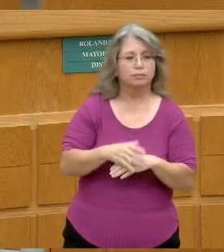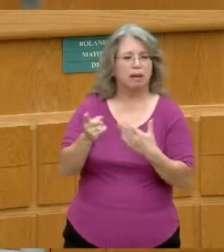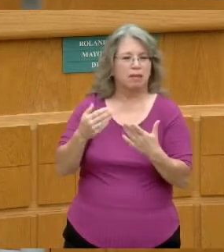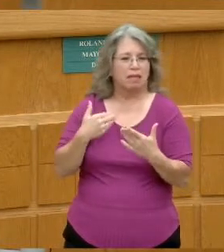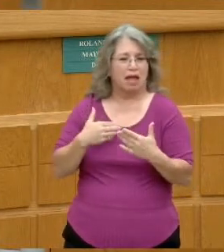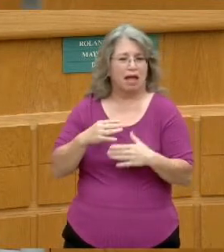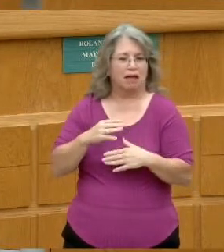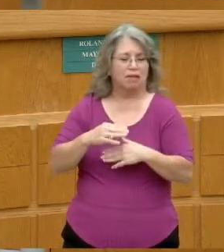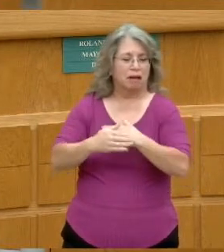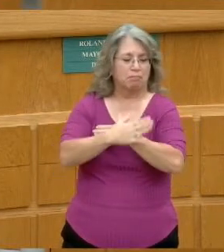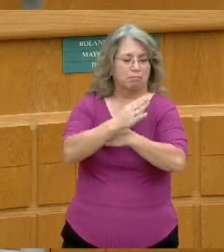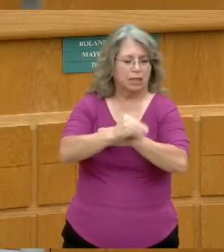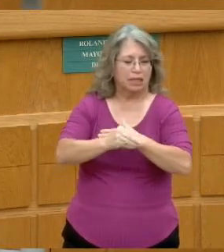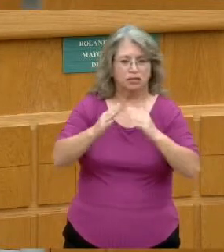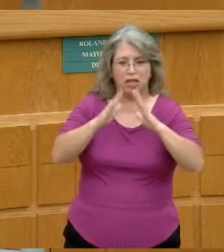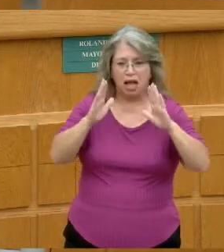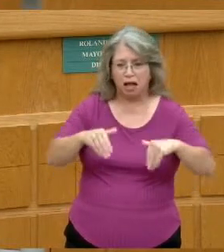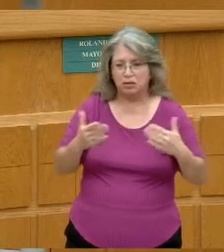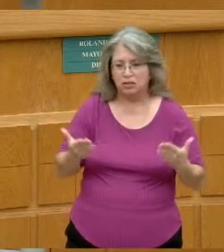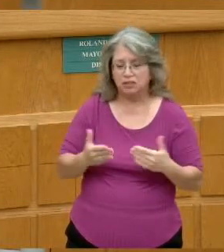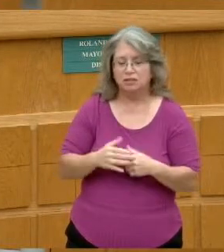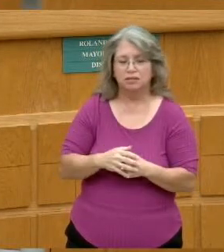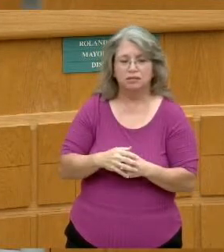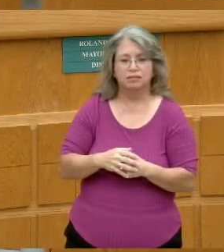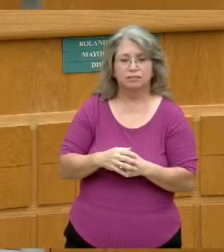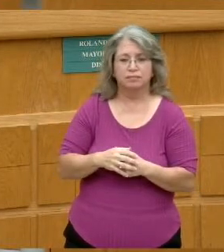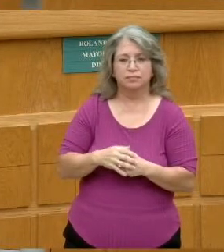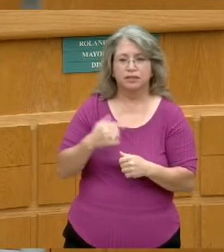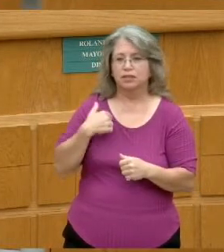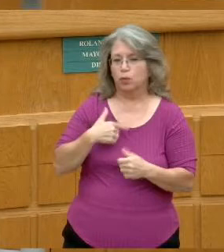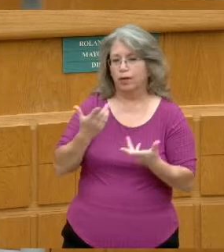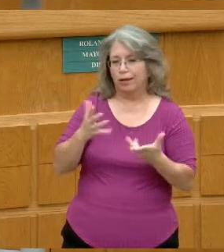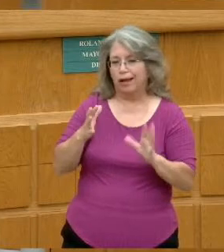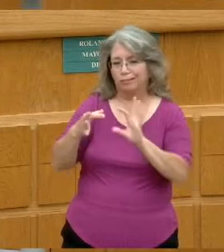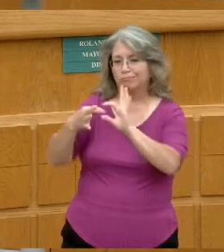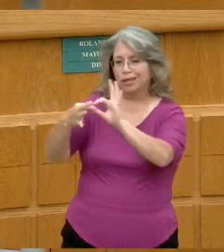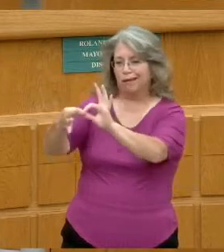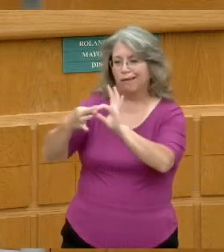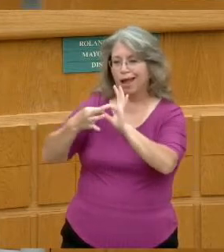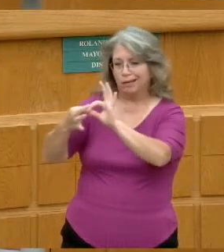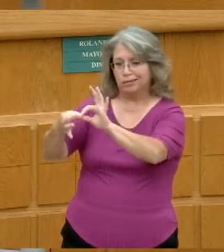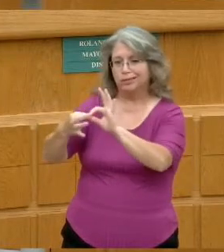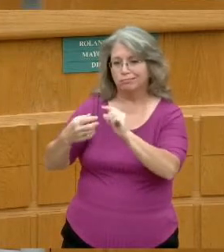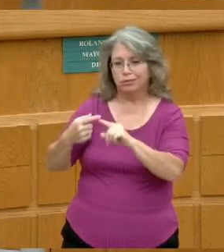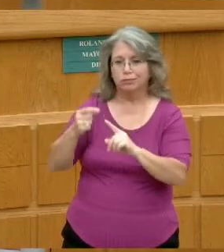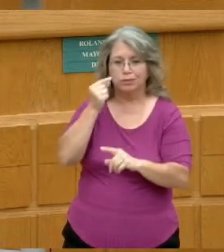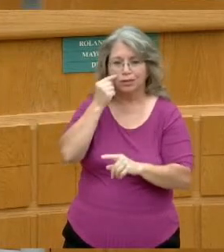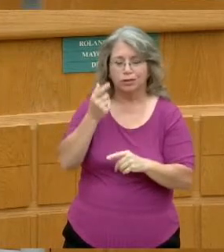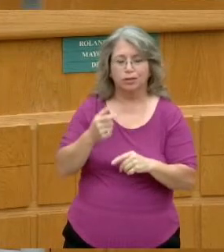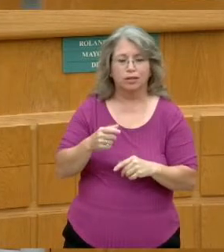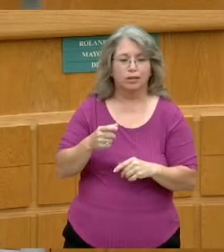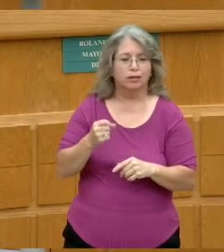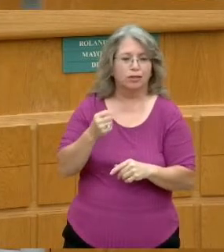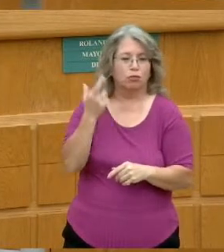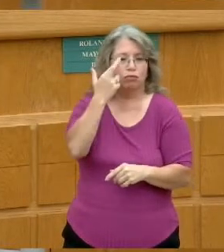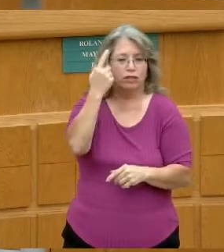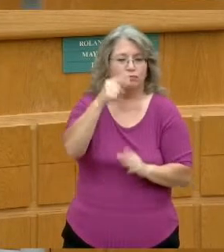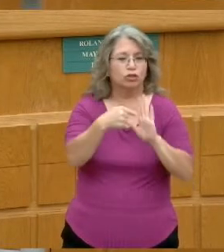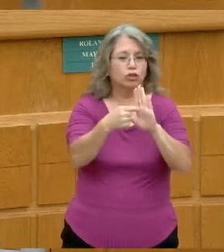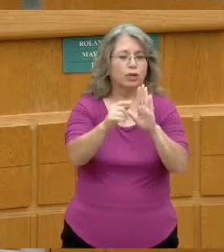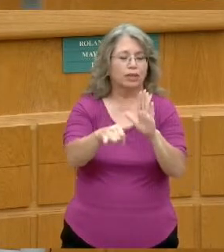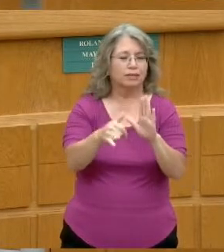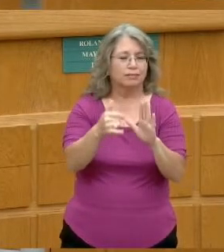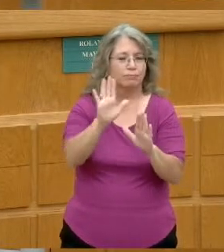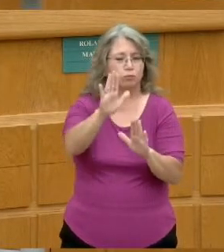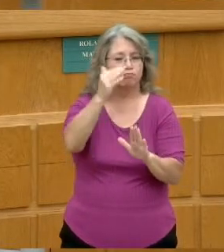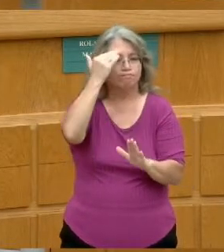like that, and so we're really connected with this place. And so the purpose of showing this comparison is for knowledge about, you know, do you want to go to San